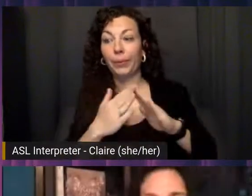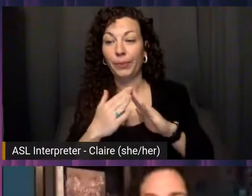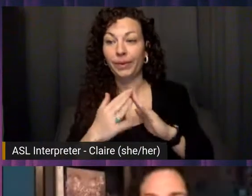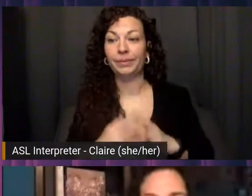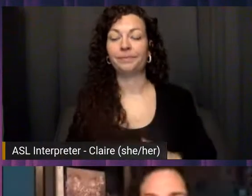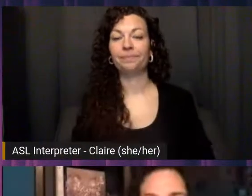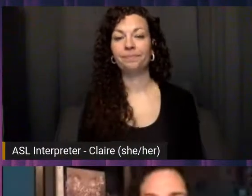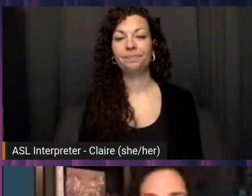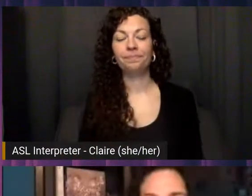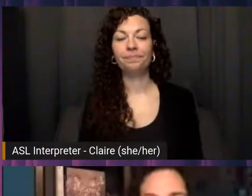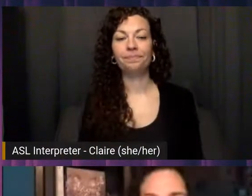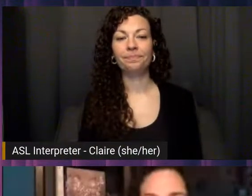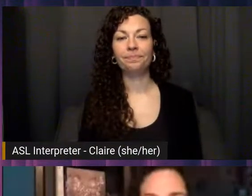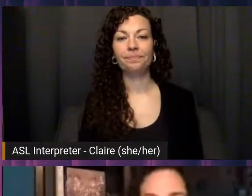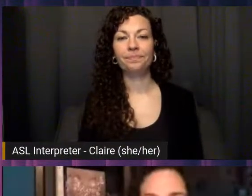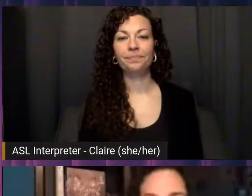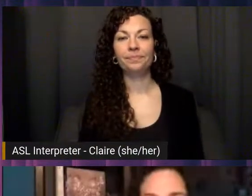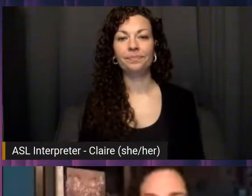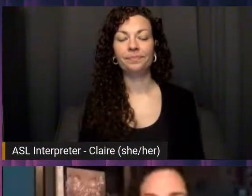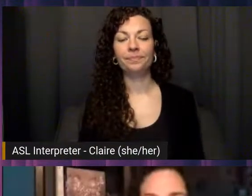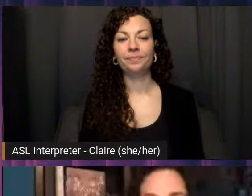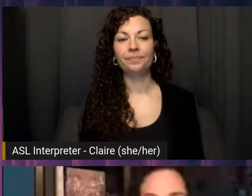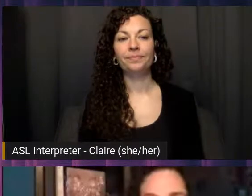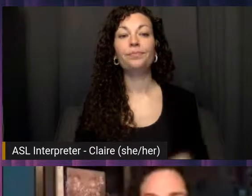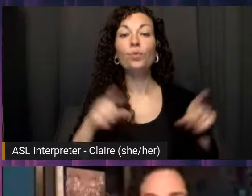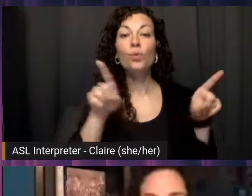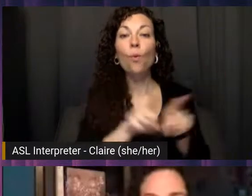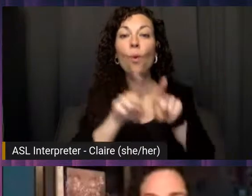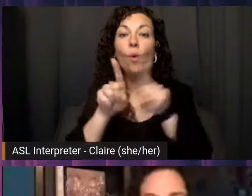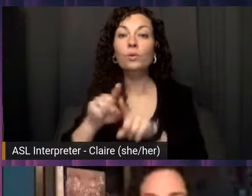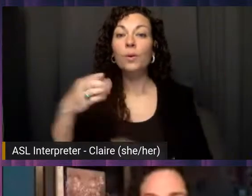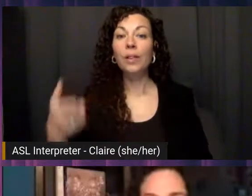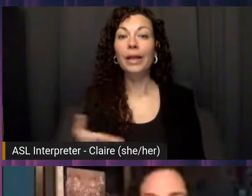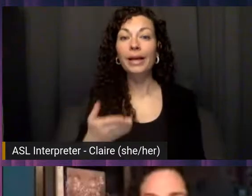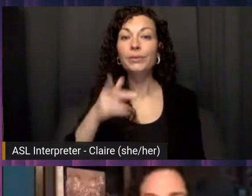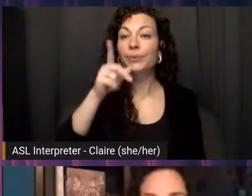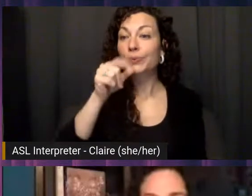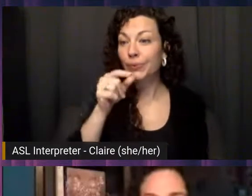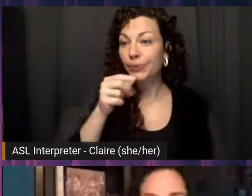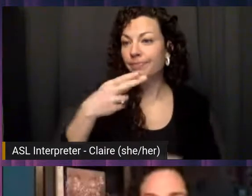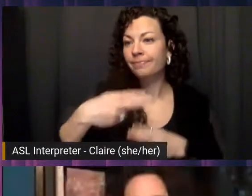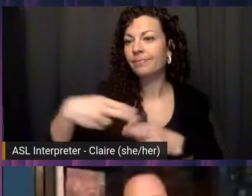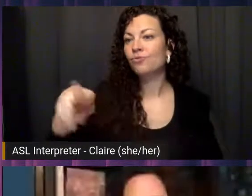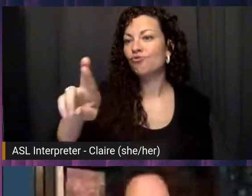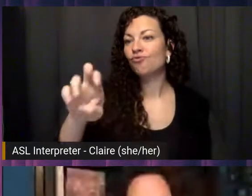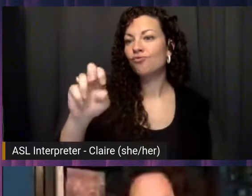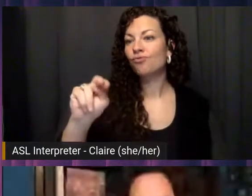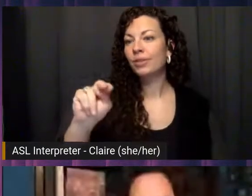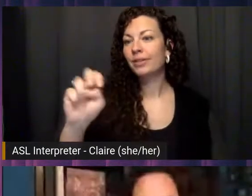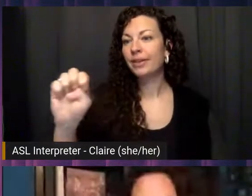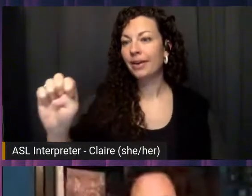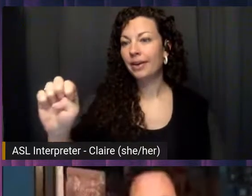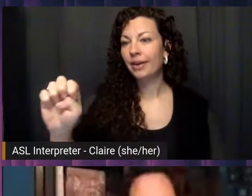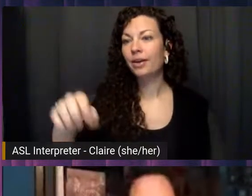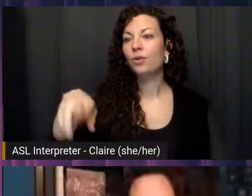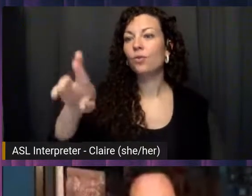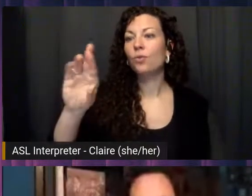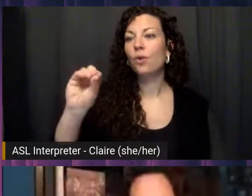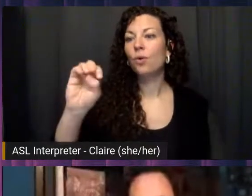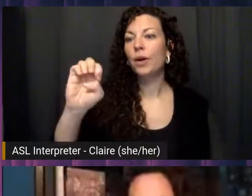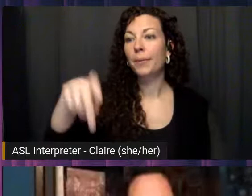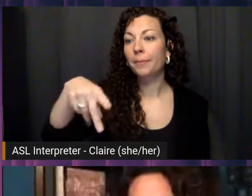I am now pleased to welcome Renée Reopell, who is a gender-free